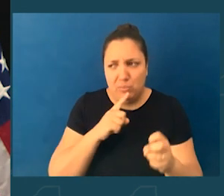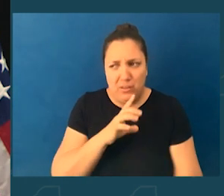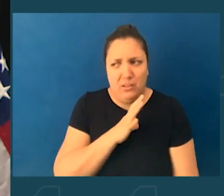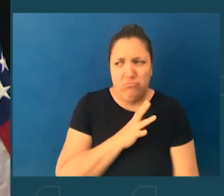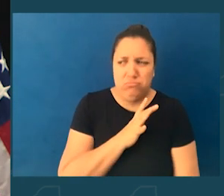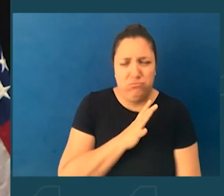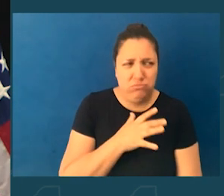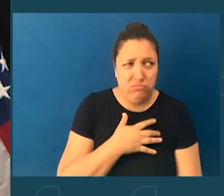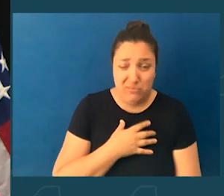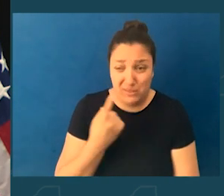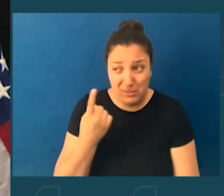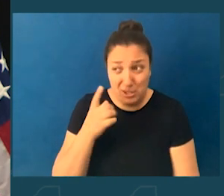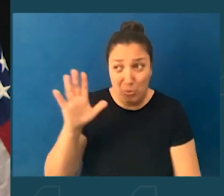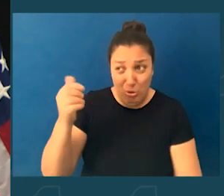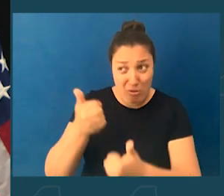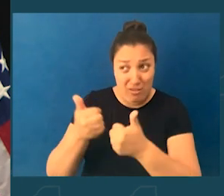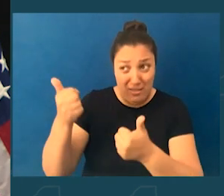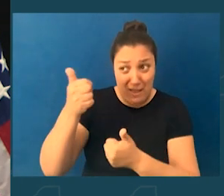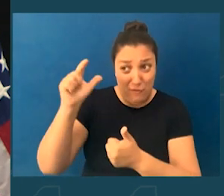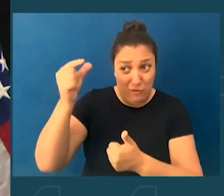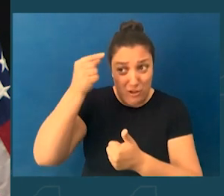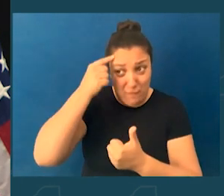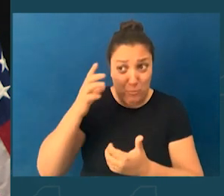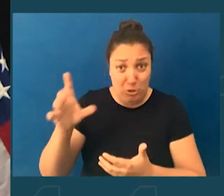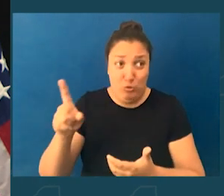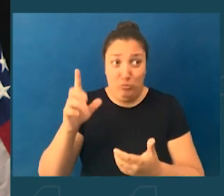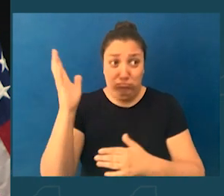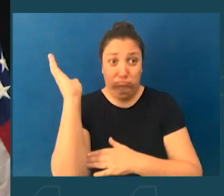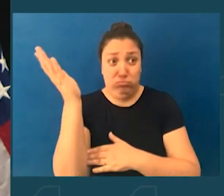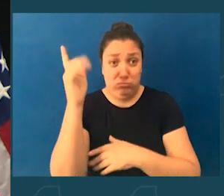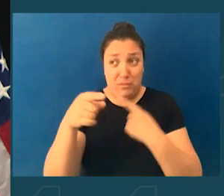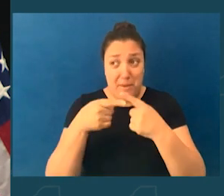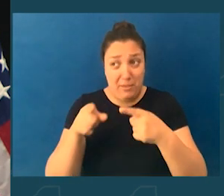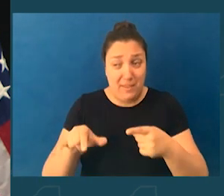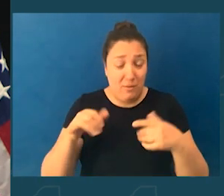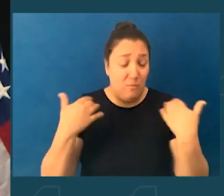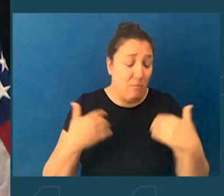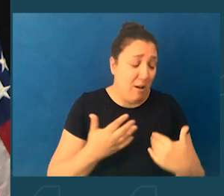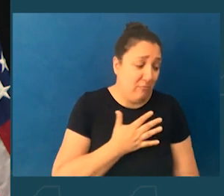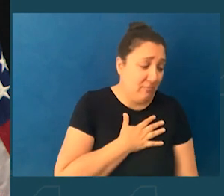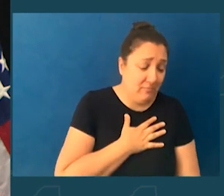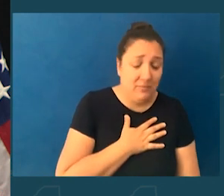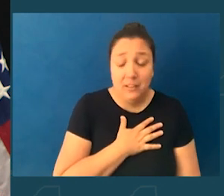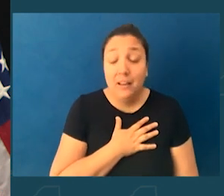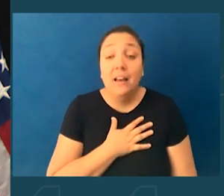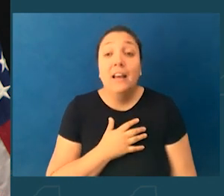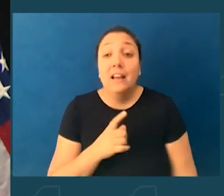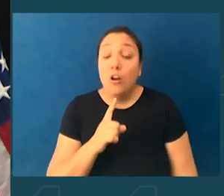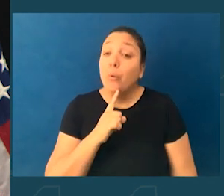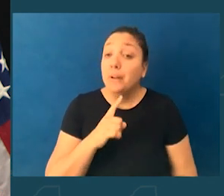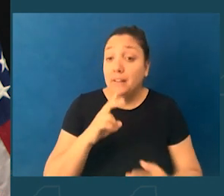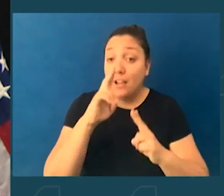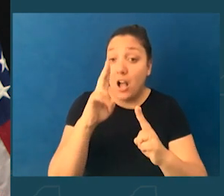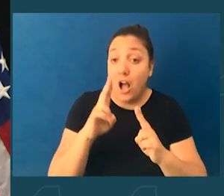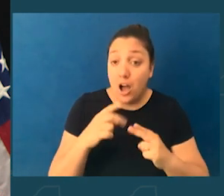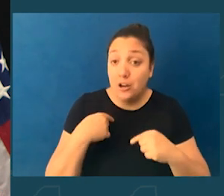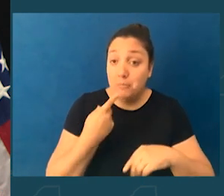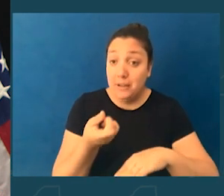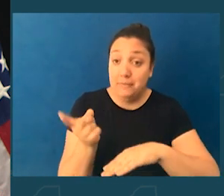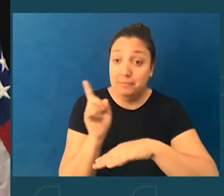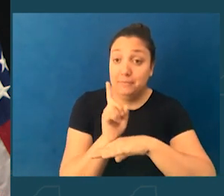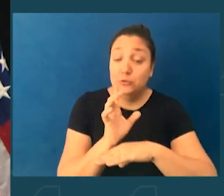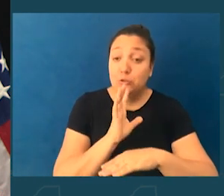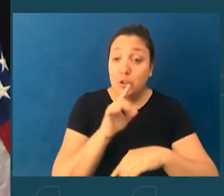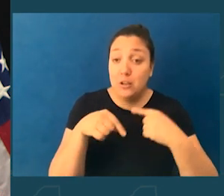like that, and we're very grateful. It's an honor to be here to speak on behalf of the National Alliance on Mental Illness and the residents of Buffalo and